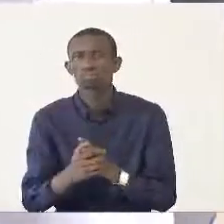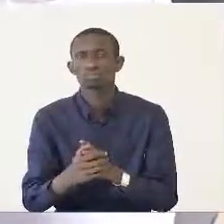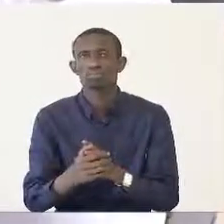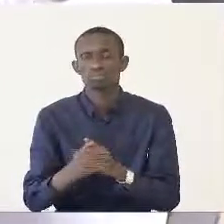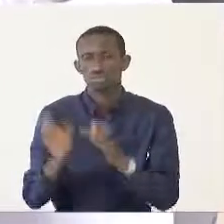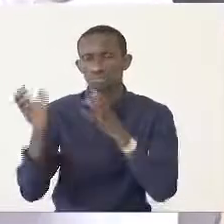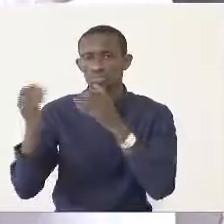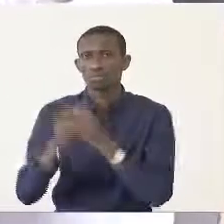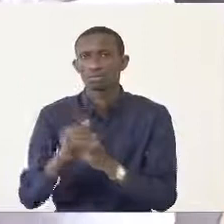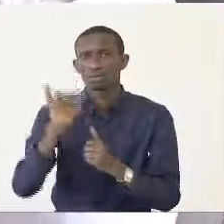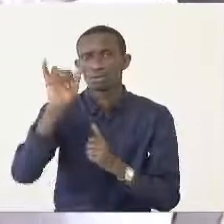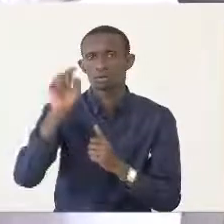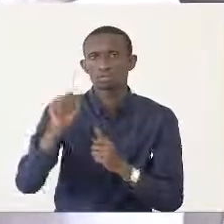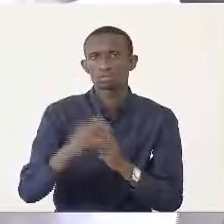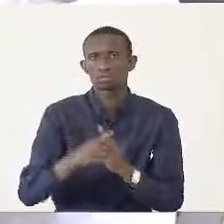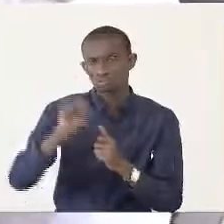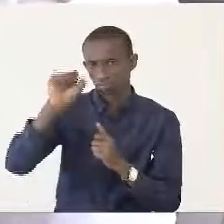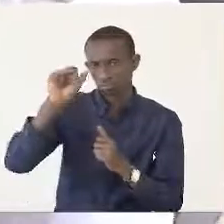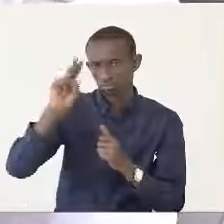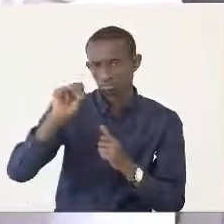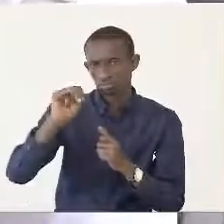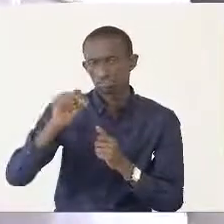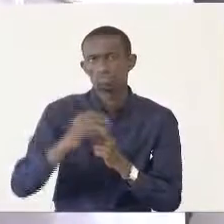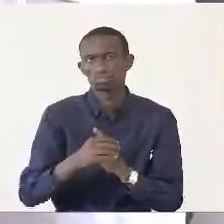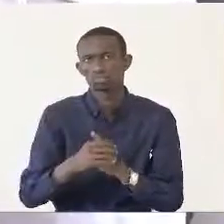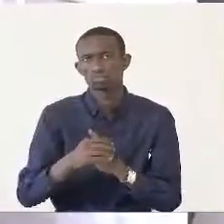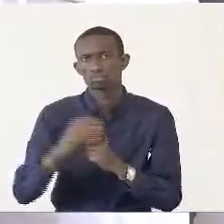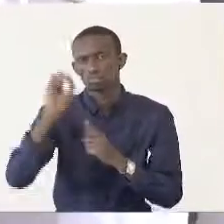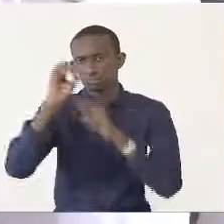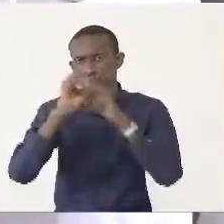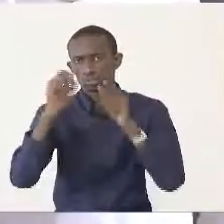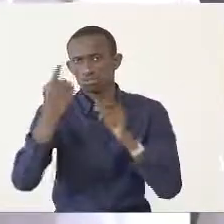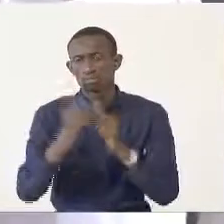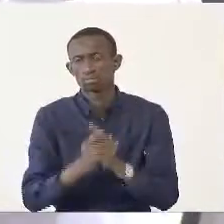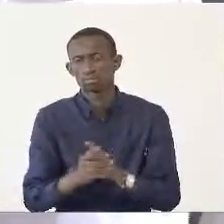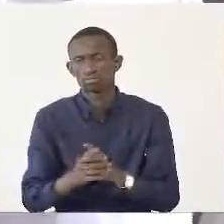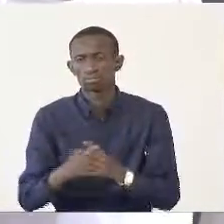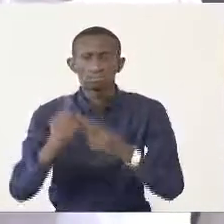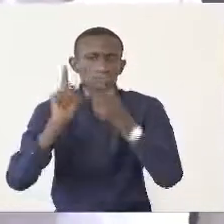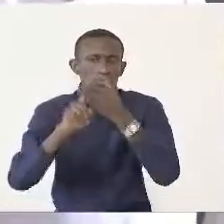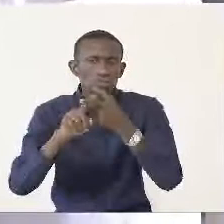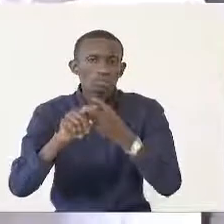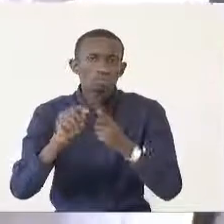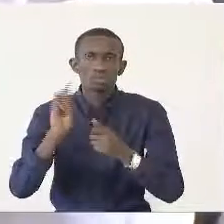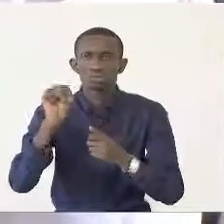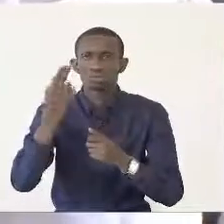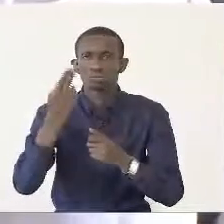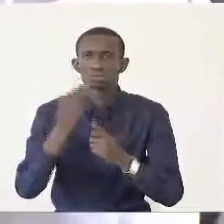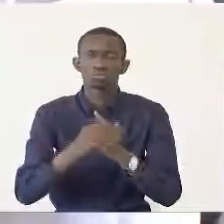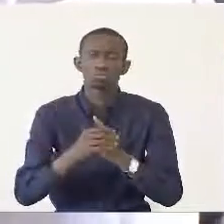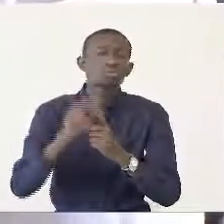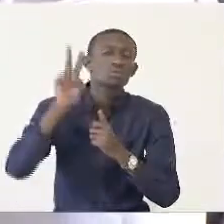along the y-axis, that is sine theta 1 plus M2